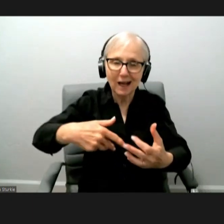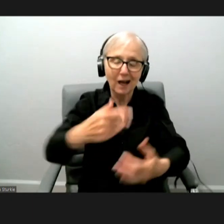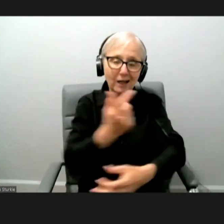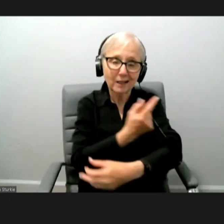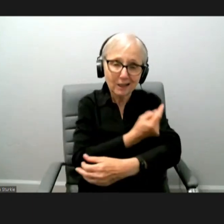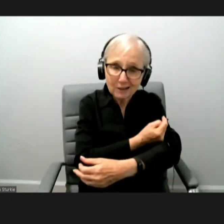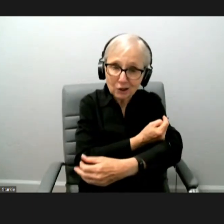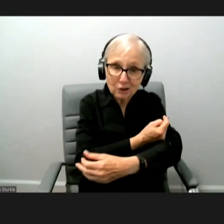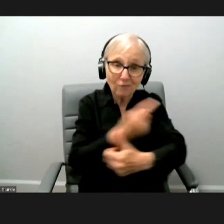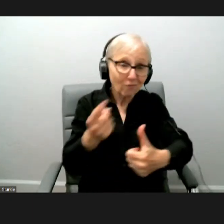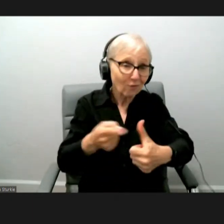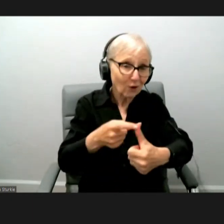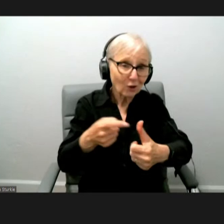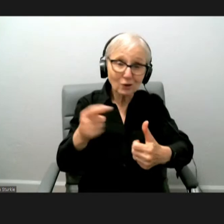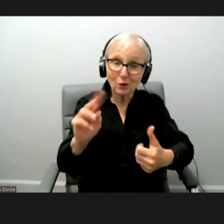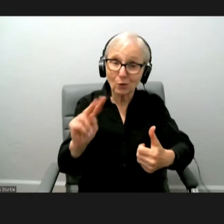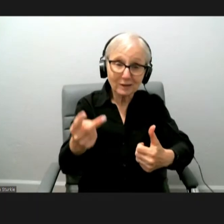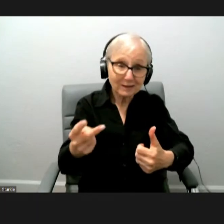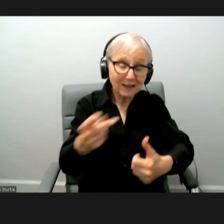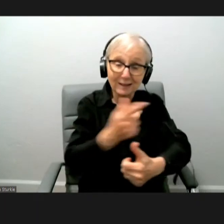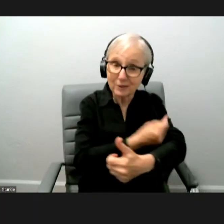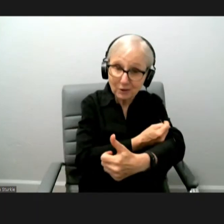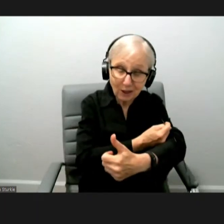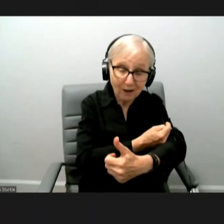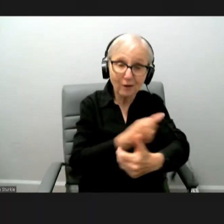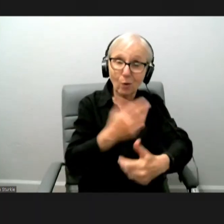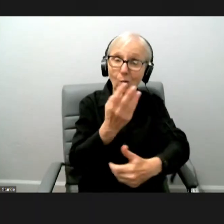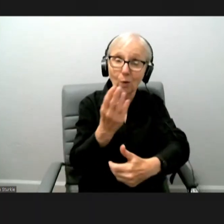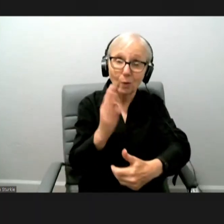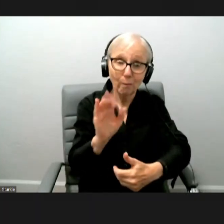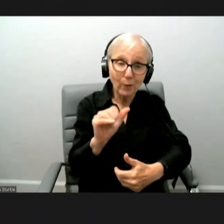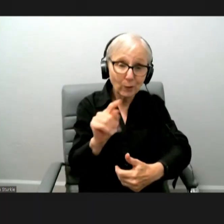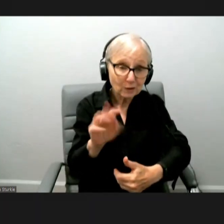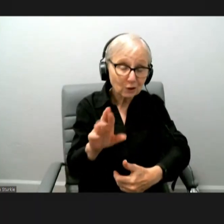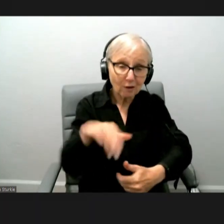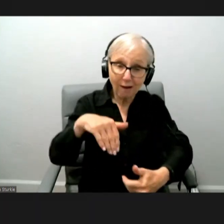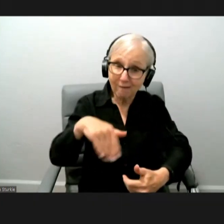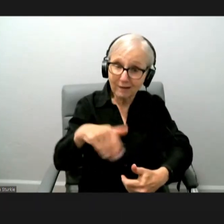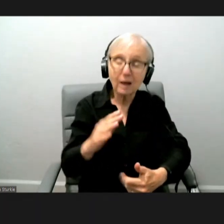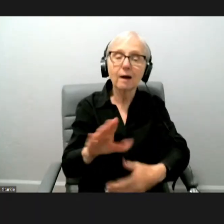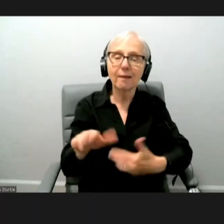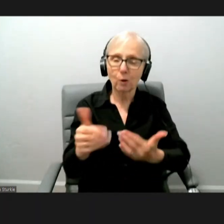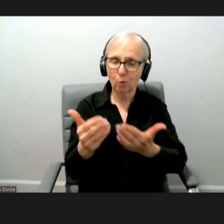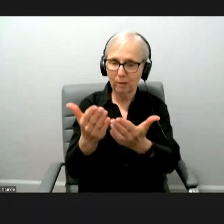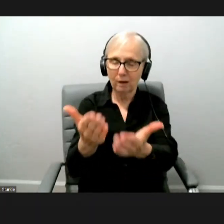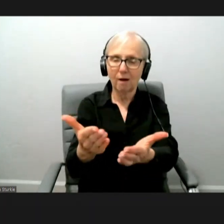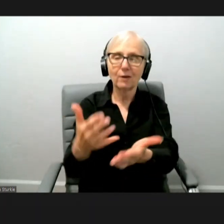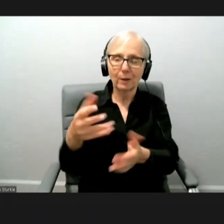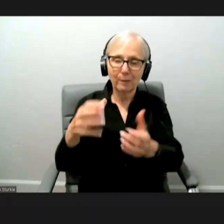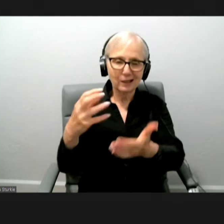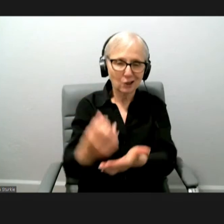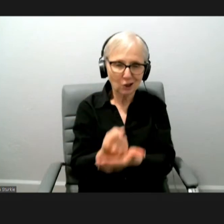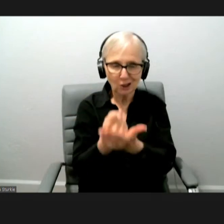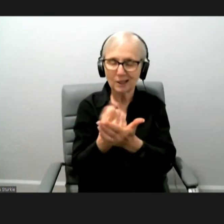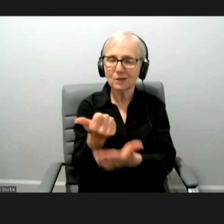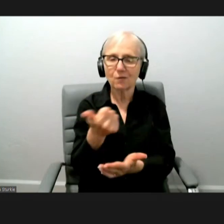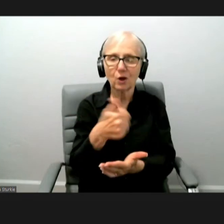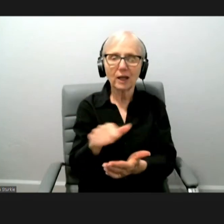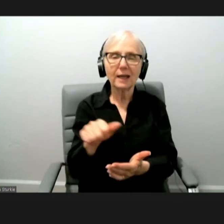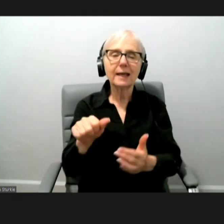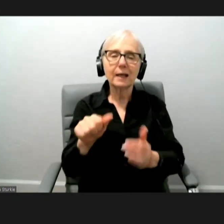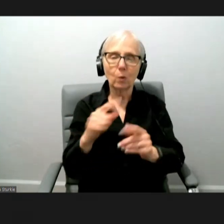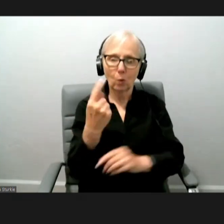a booster, if they're bringing their small child in for vaccination for the first time, it will also be an opportunity to vaccinate any family